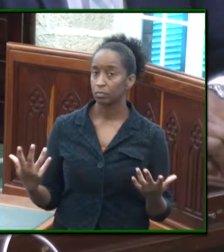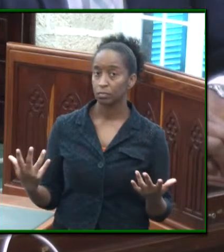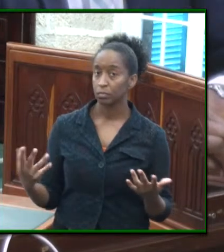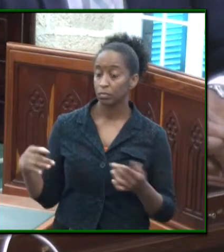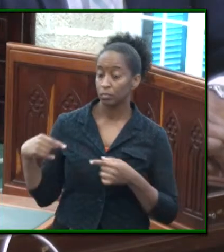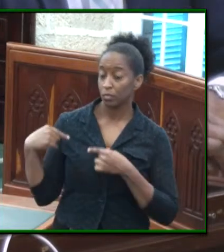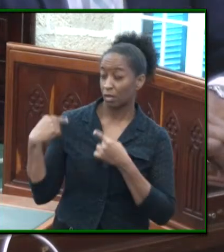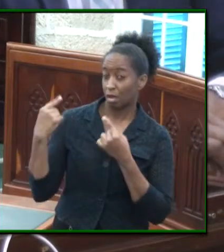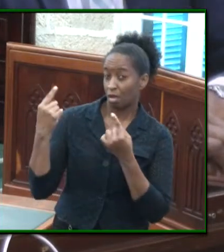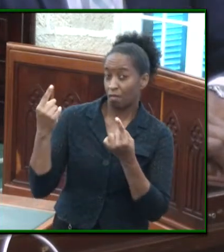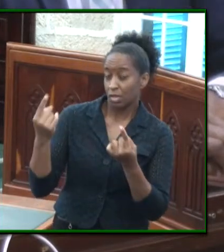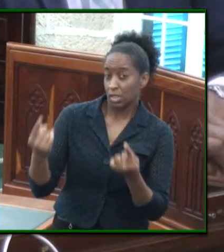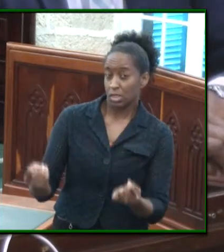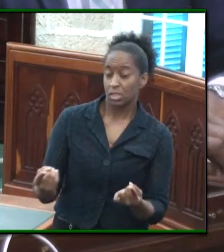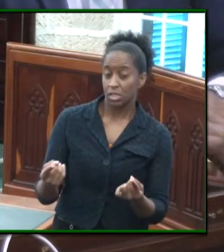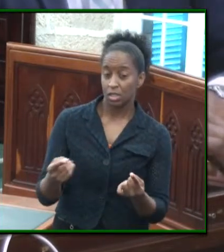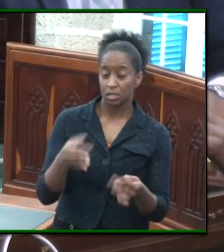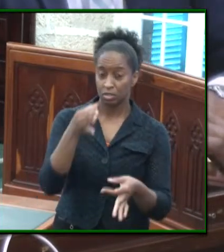in a year?